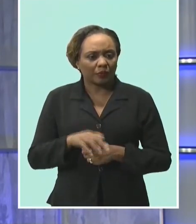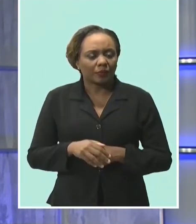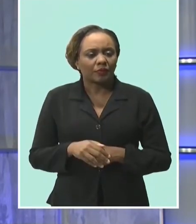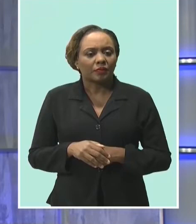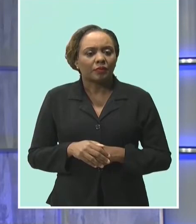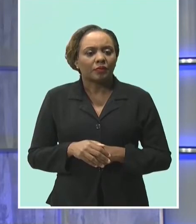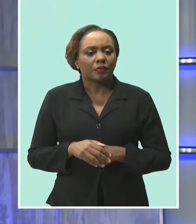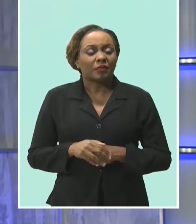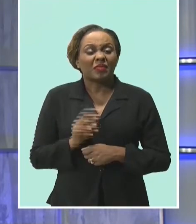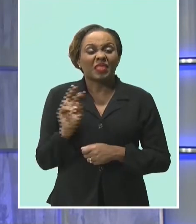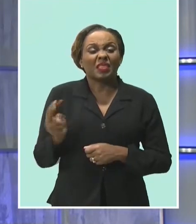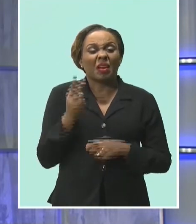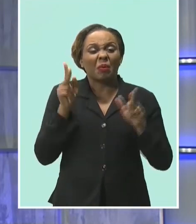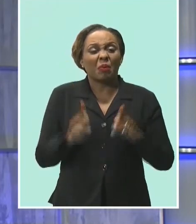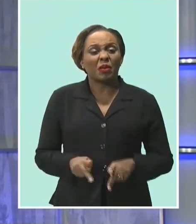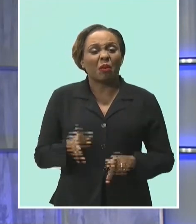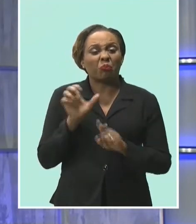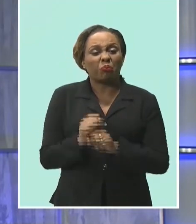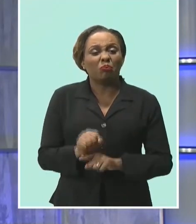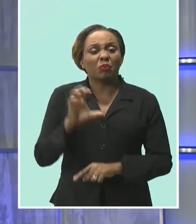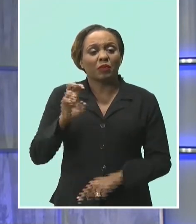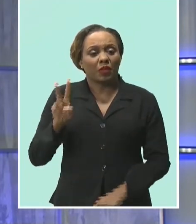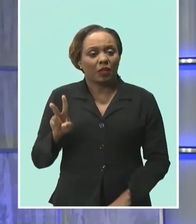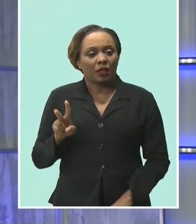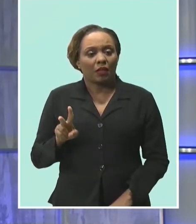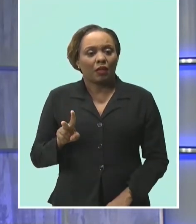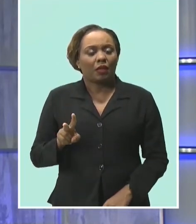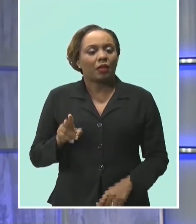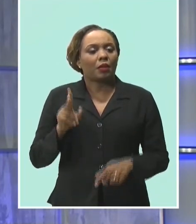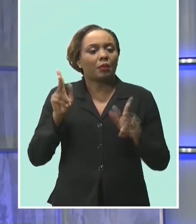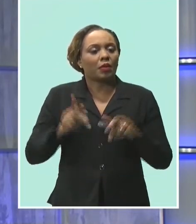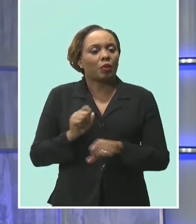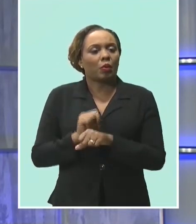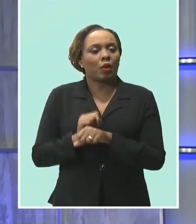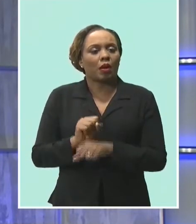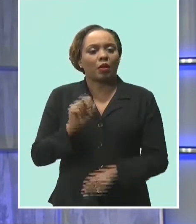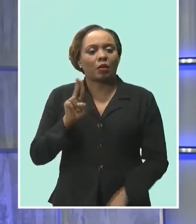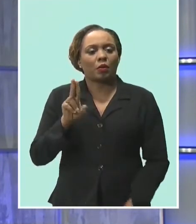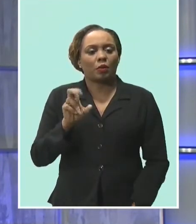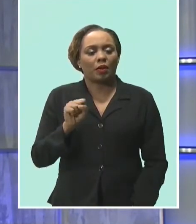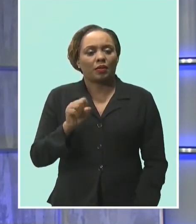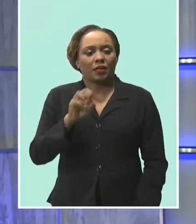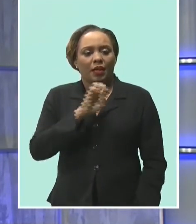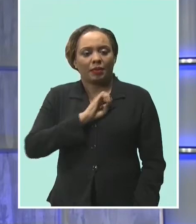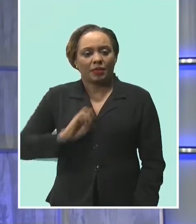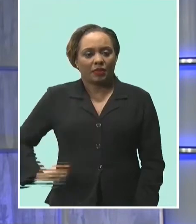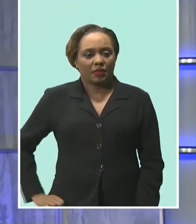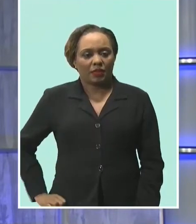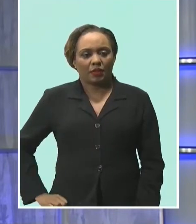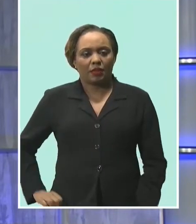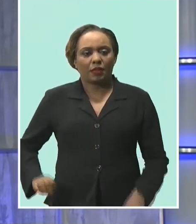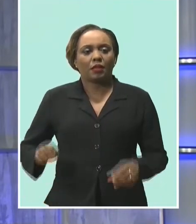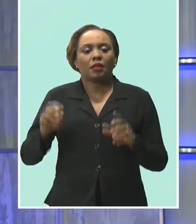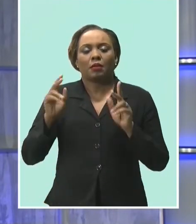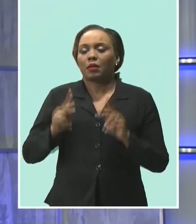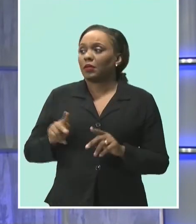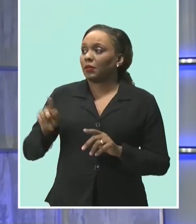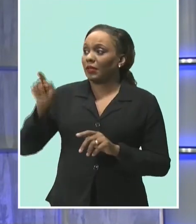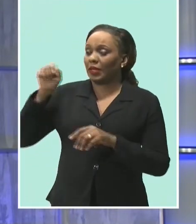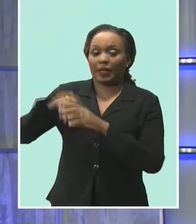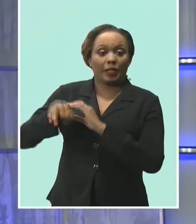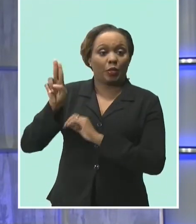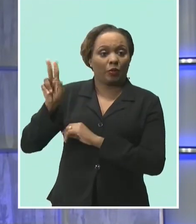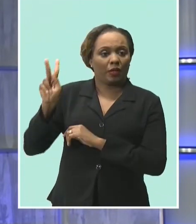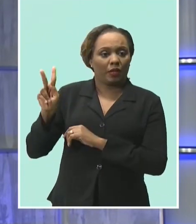This second confirmed case is reported to be a U.S. Embassy employee who returned from the UK. The first case was a woman who had